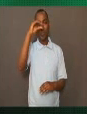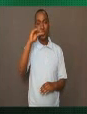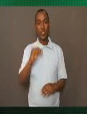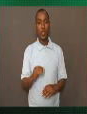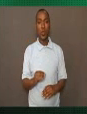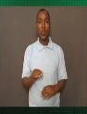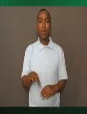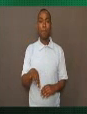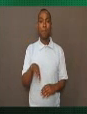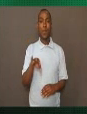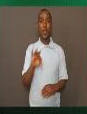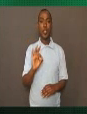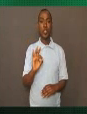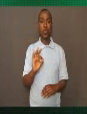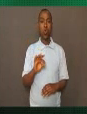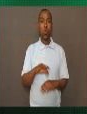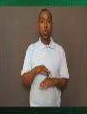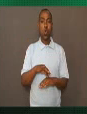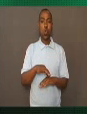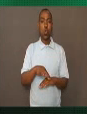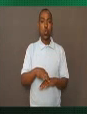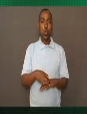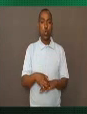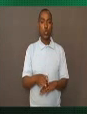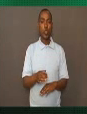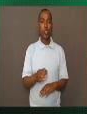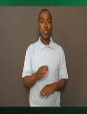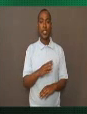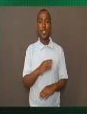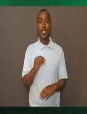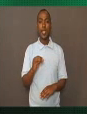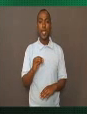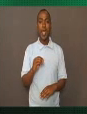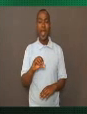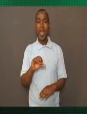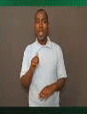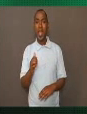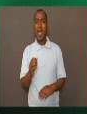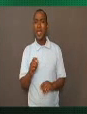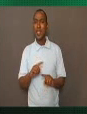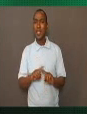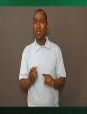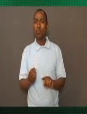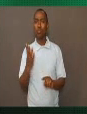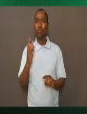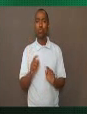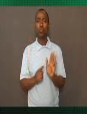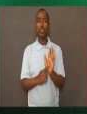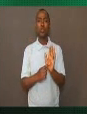often gets a rash and a number of other symptoms, such